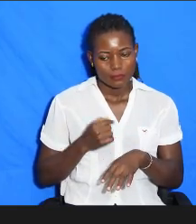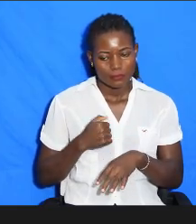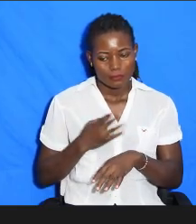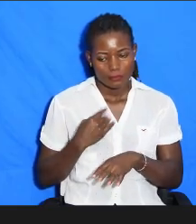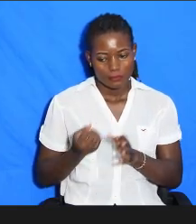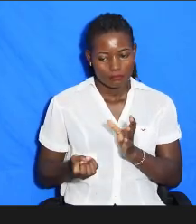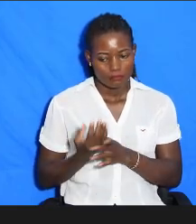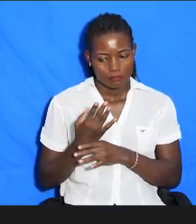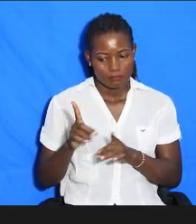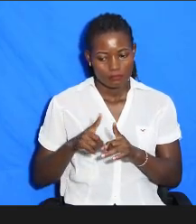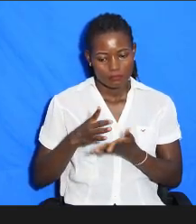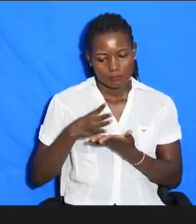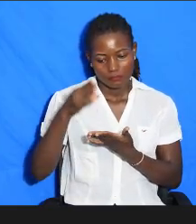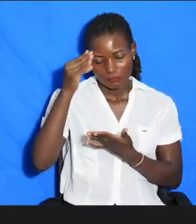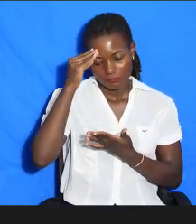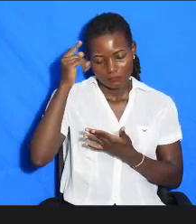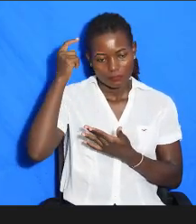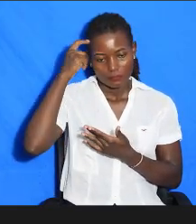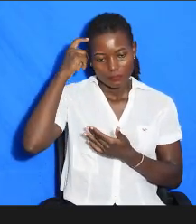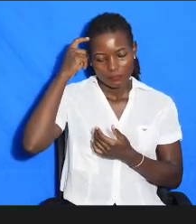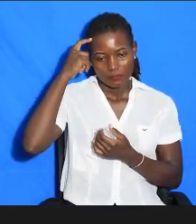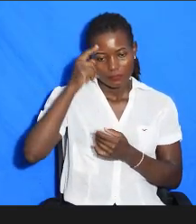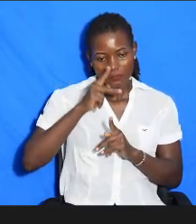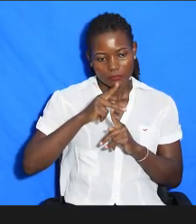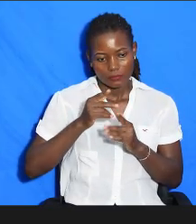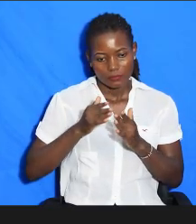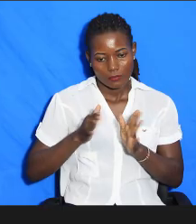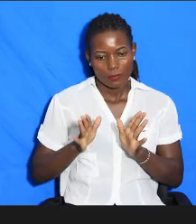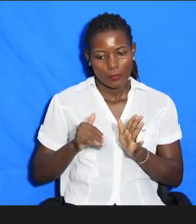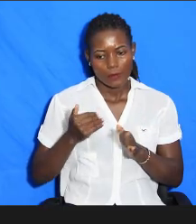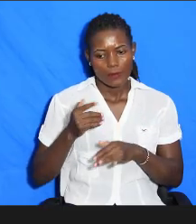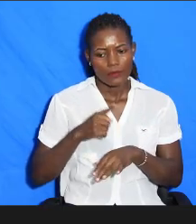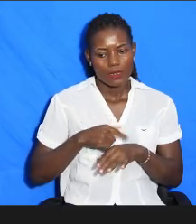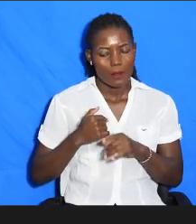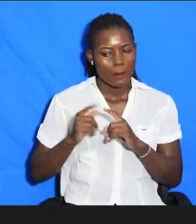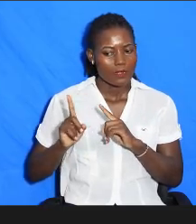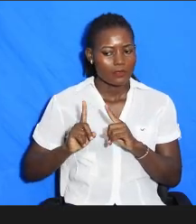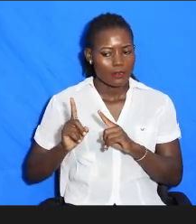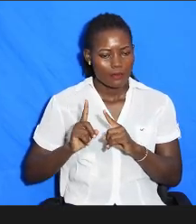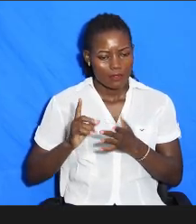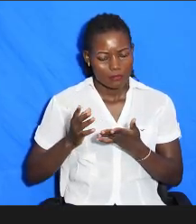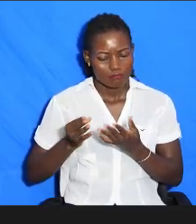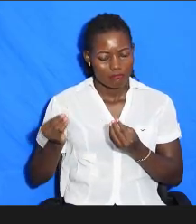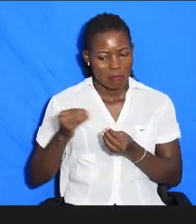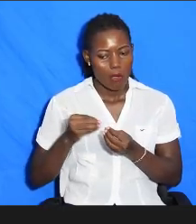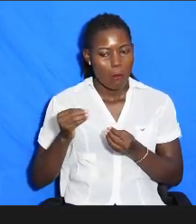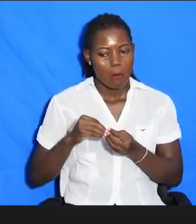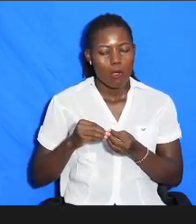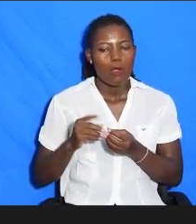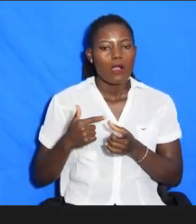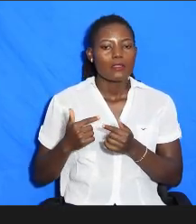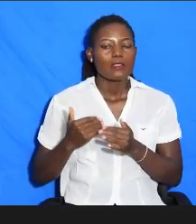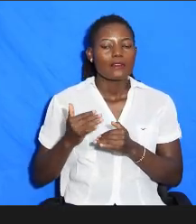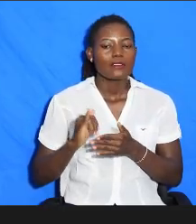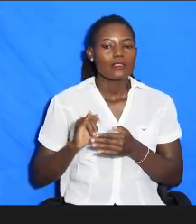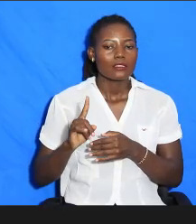tend to learn, I my mind keeps opening. So every time I travel, there's more that keeps coming. And then after that, at